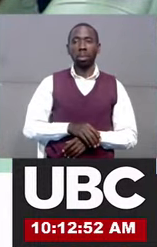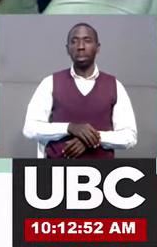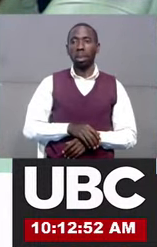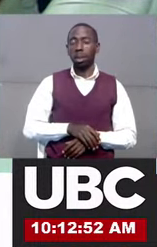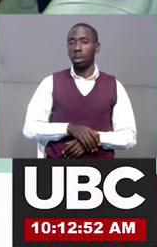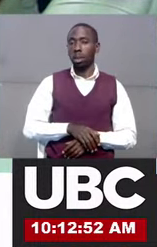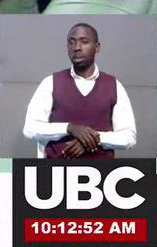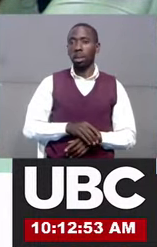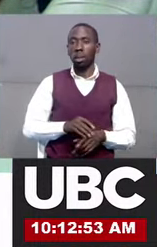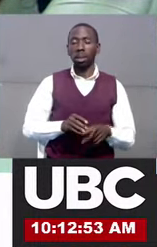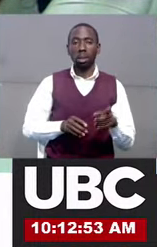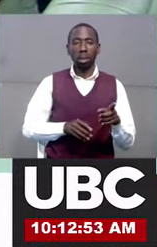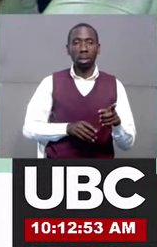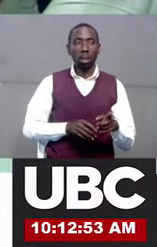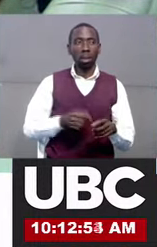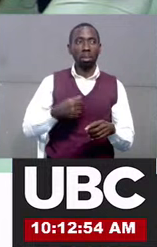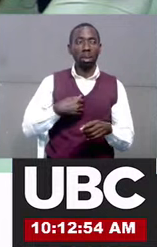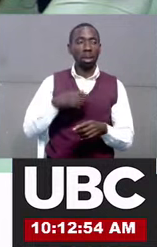Mr. Kom in